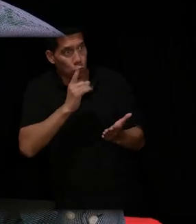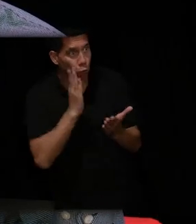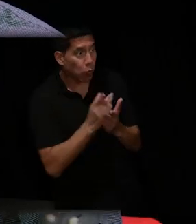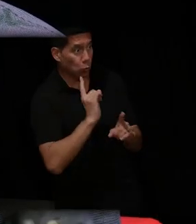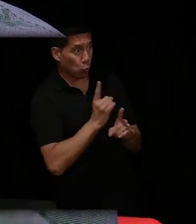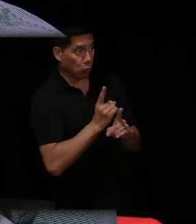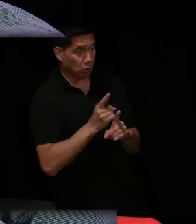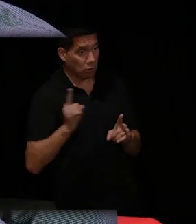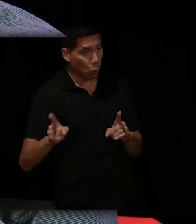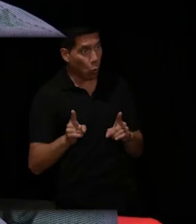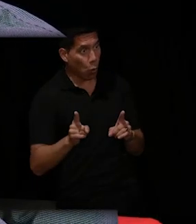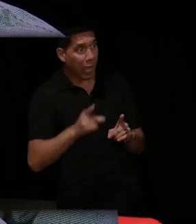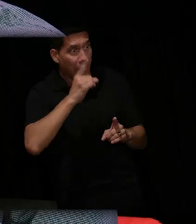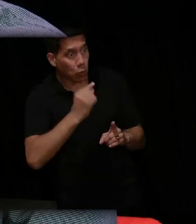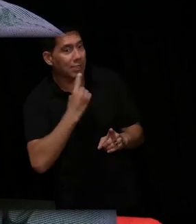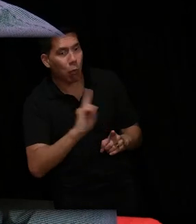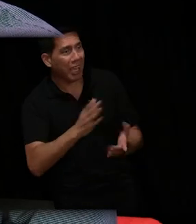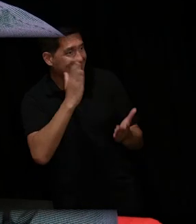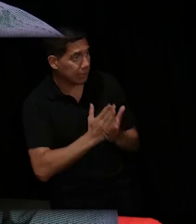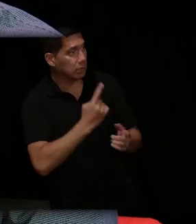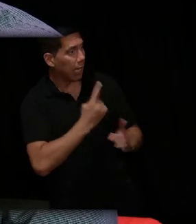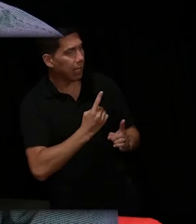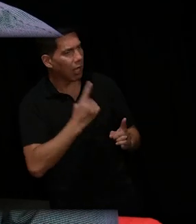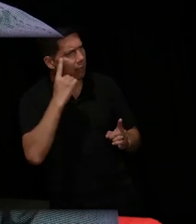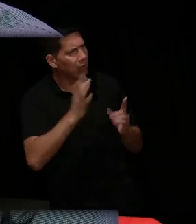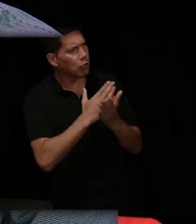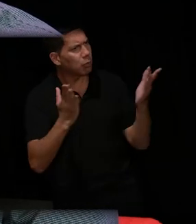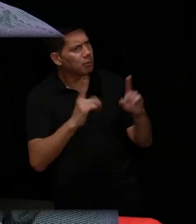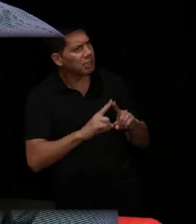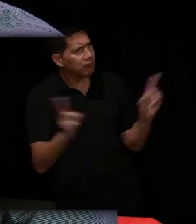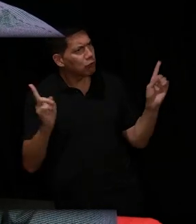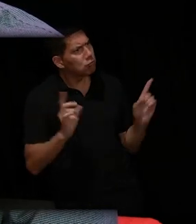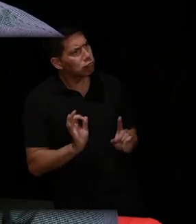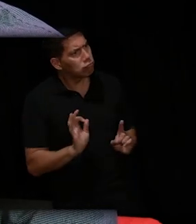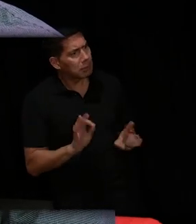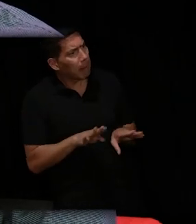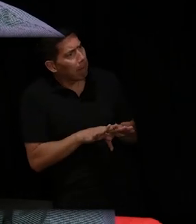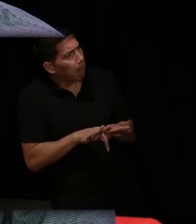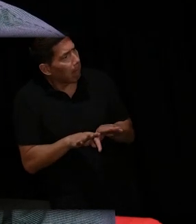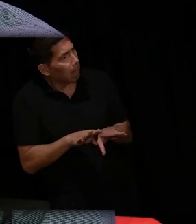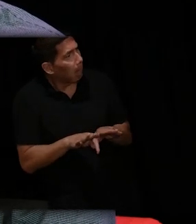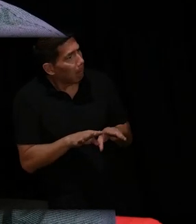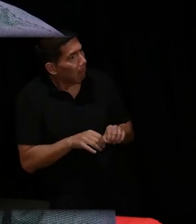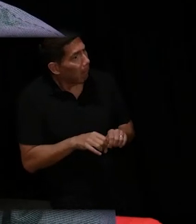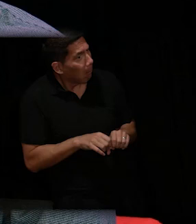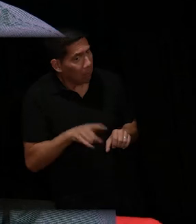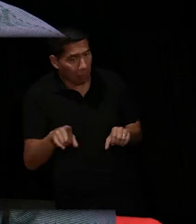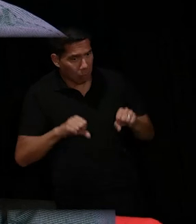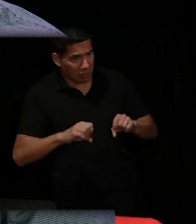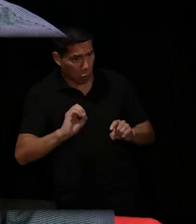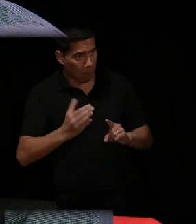did say, I actually don't think there was a big divide. I think the president, that President Obama was